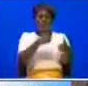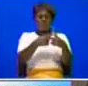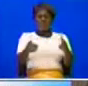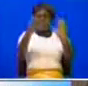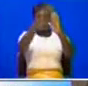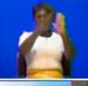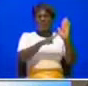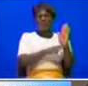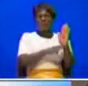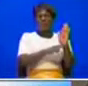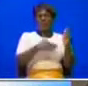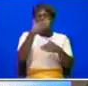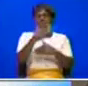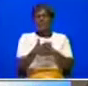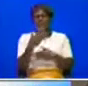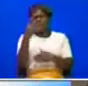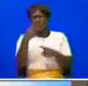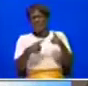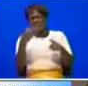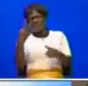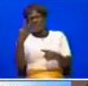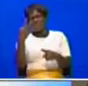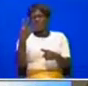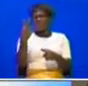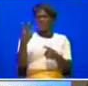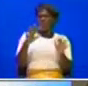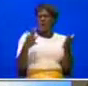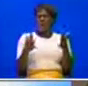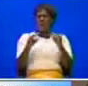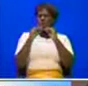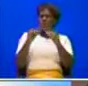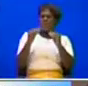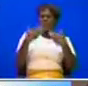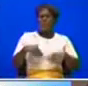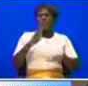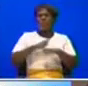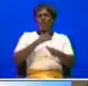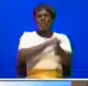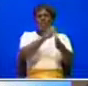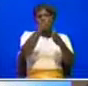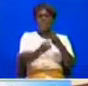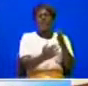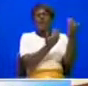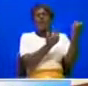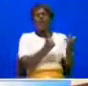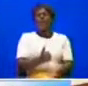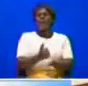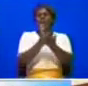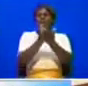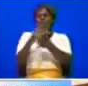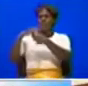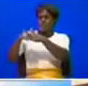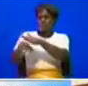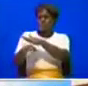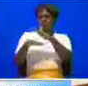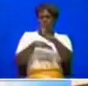for the next 3 or so years to educate people on insurance matters. And we hope that this will assist us to penetrate and